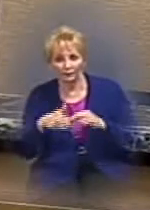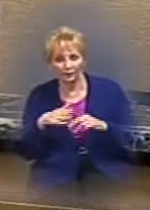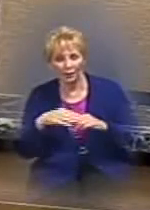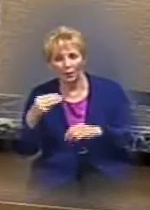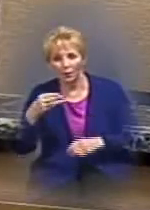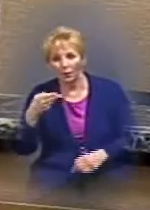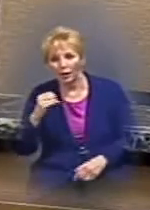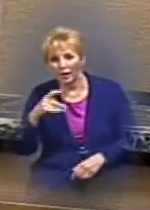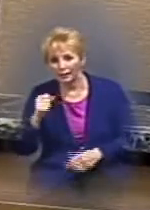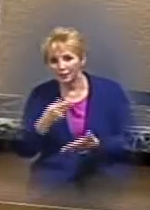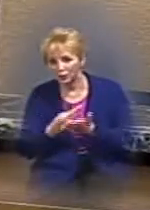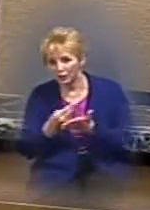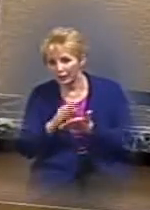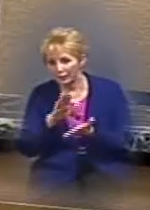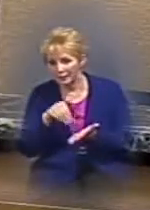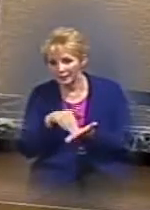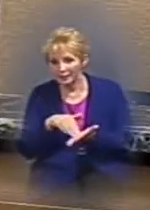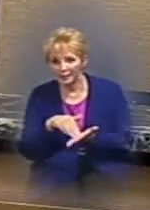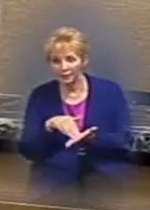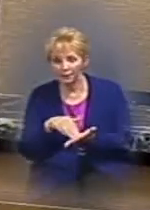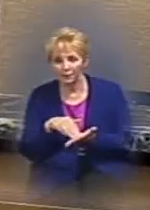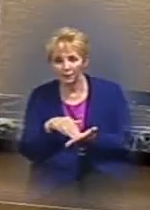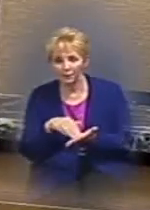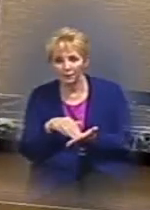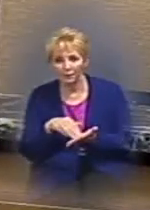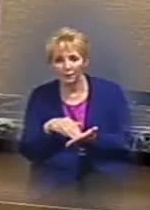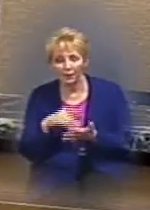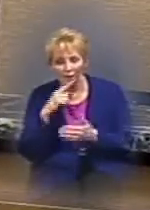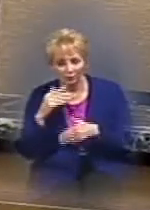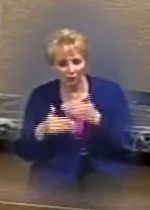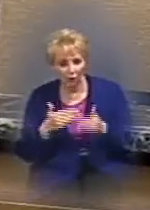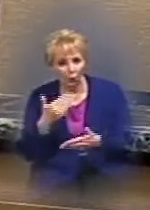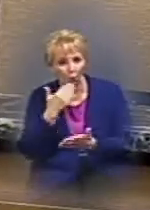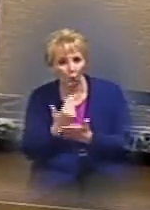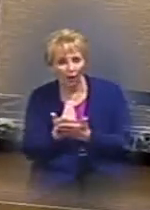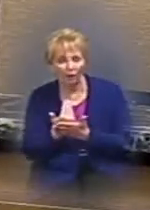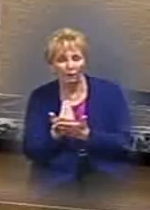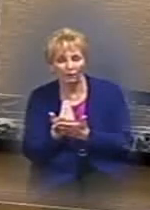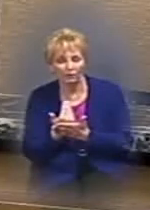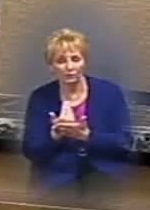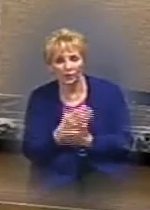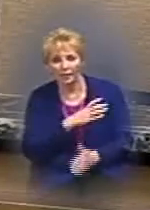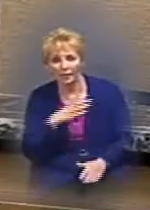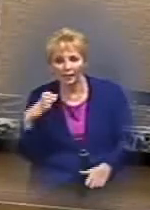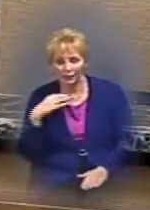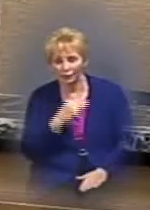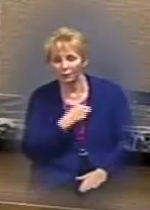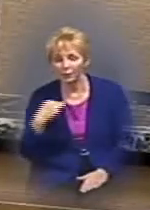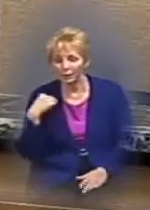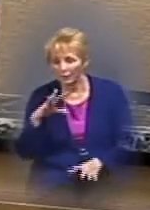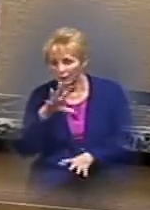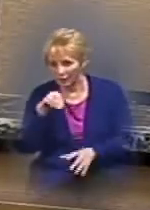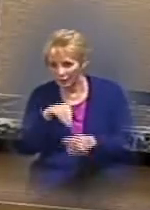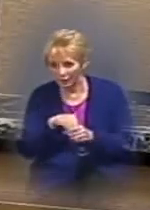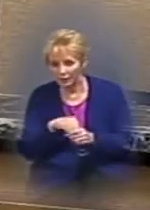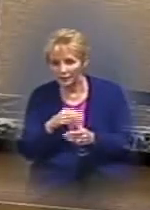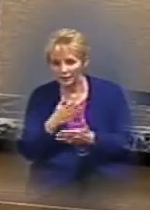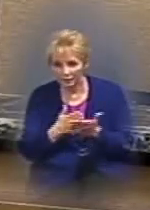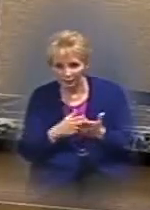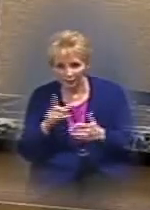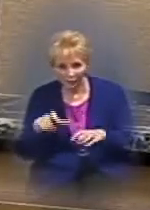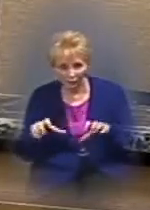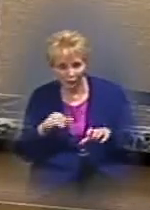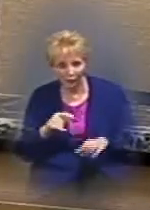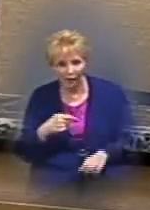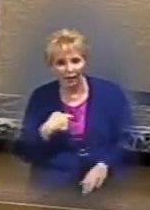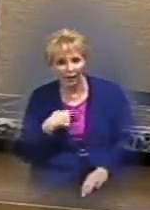Heights Shopping Center, and they have gone well, and the council members have participated, and some of them have had to do it when